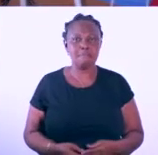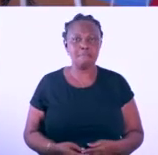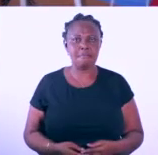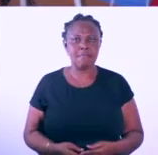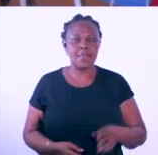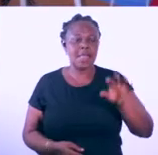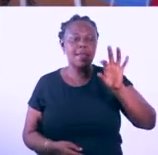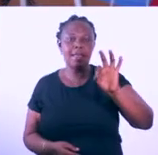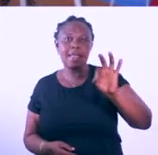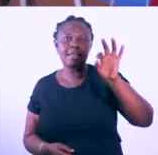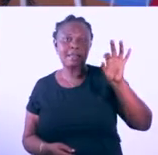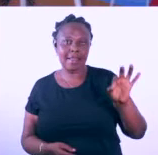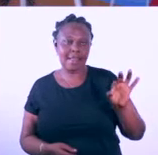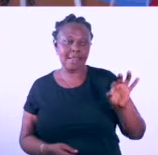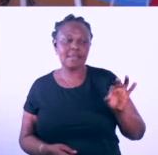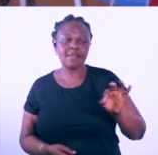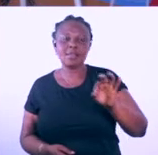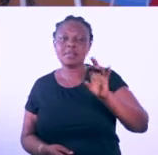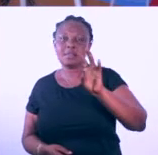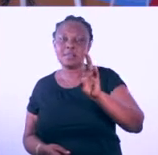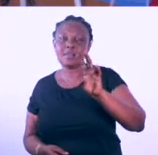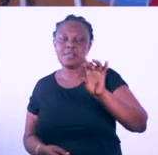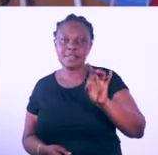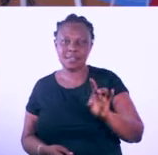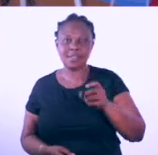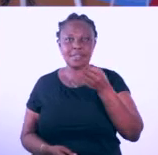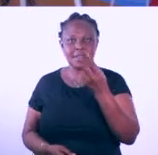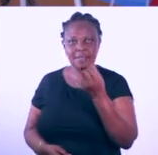99, 78, 11,